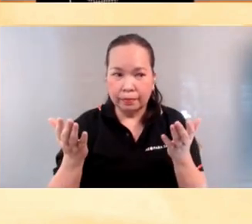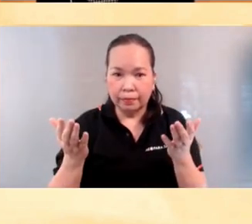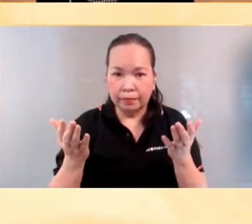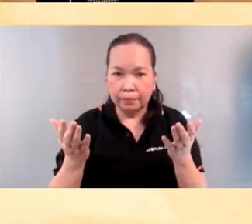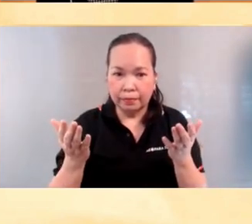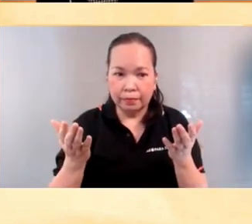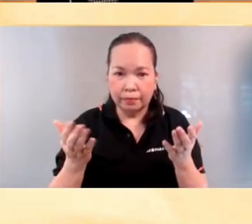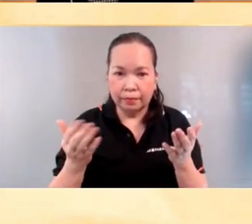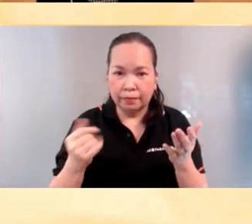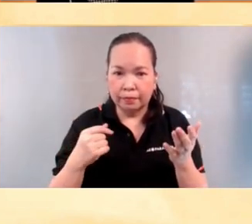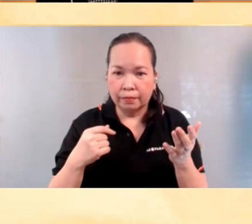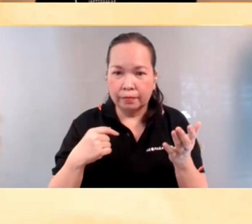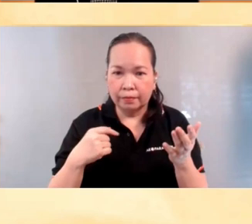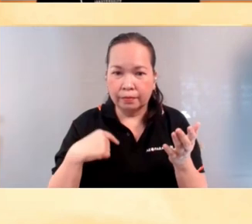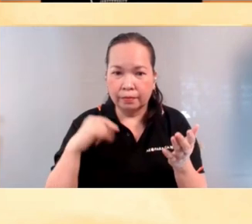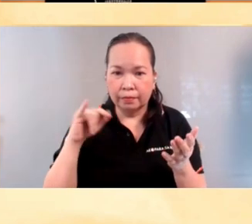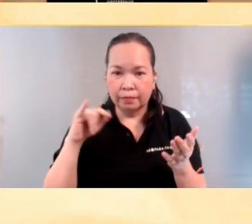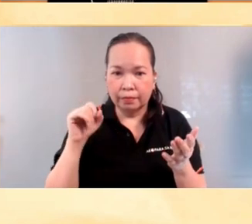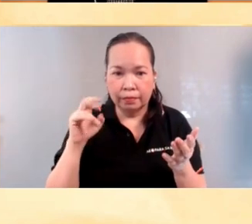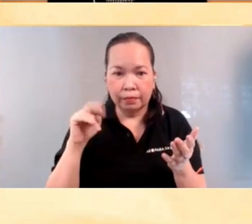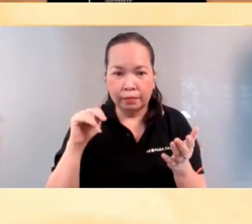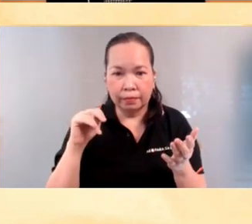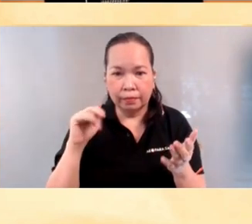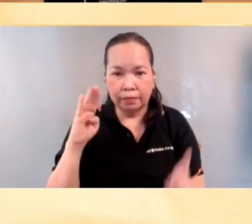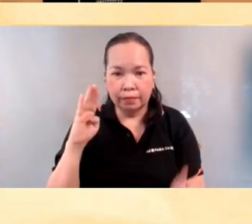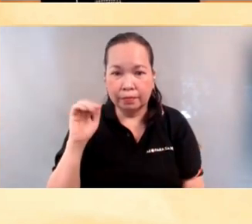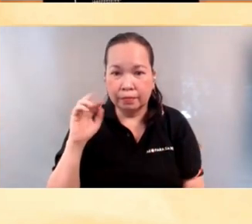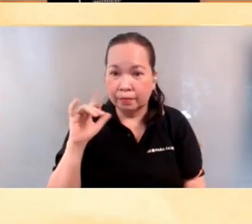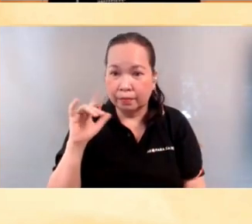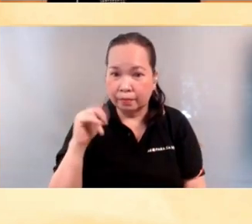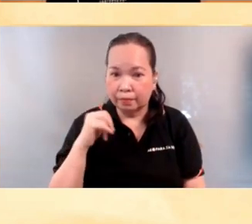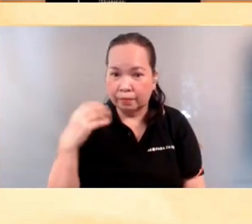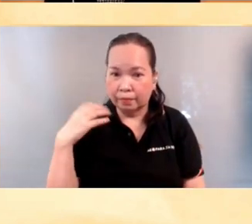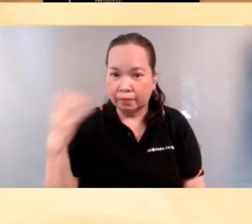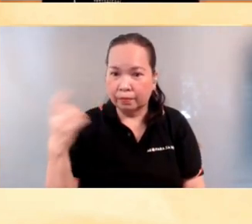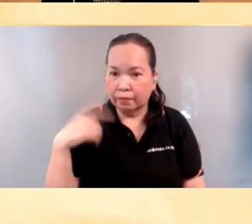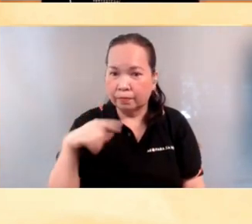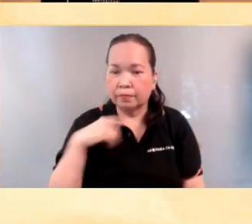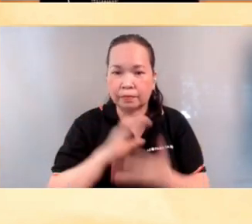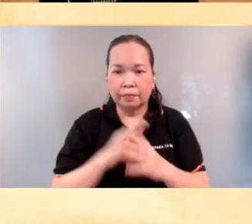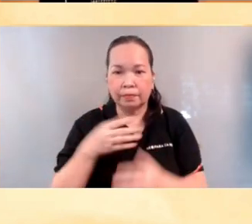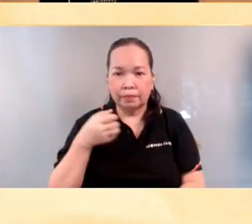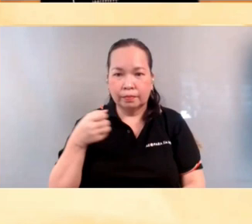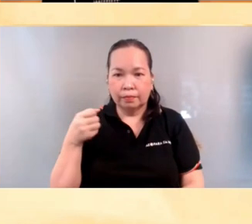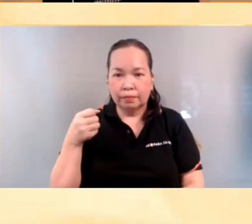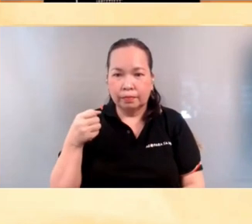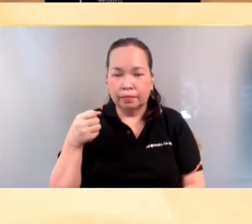Jason Barlaan, the co-chair of Ako Para sa Bata Session 4, and I will be your pre-webinar host.